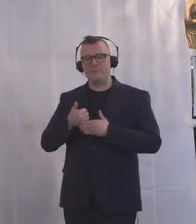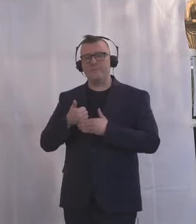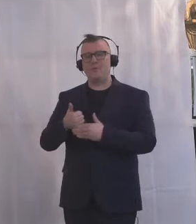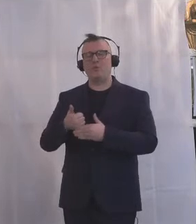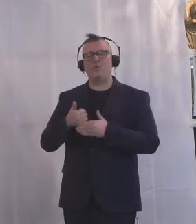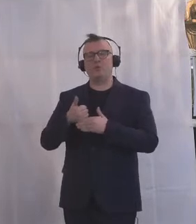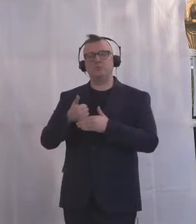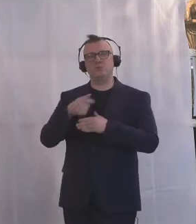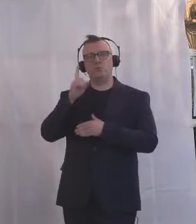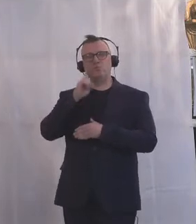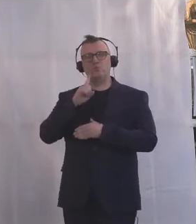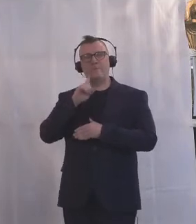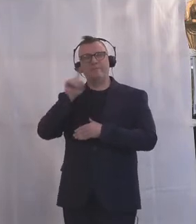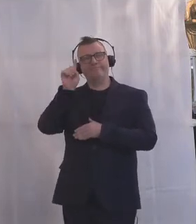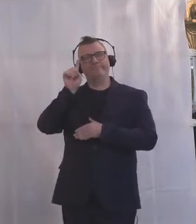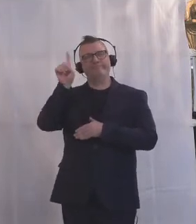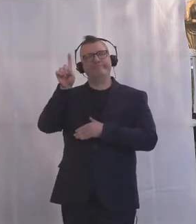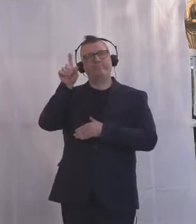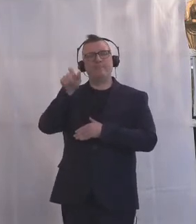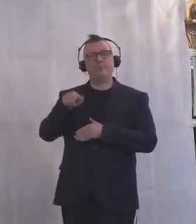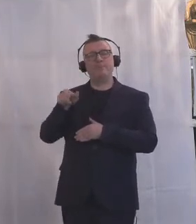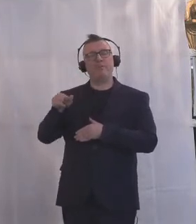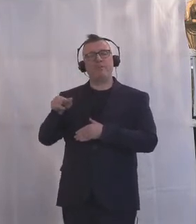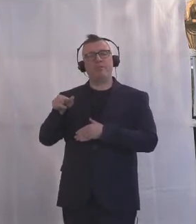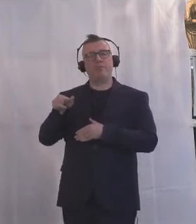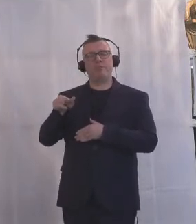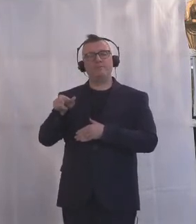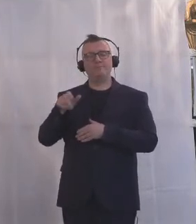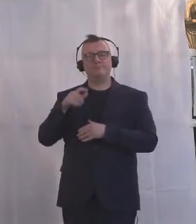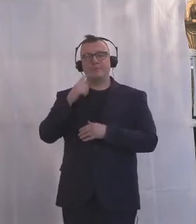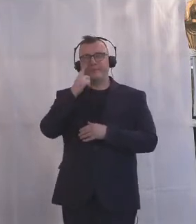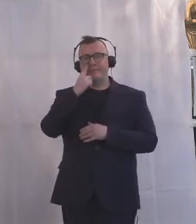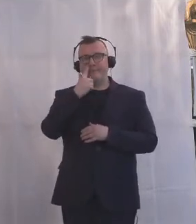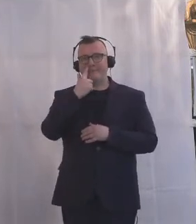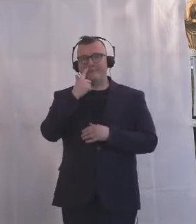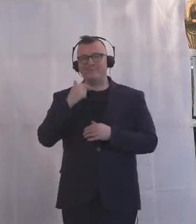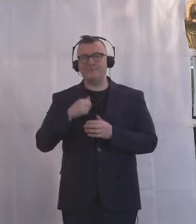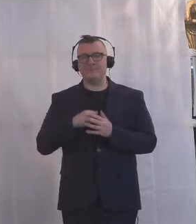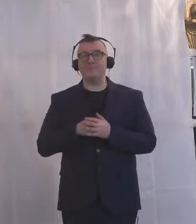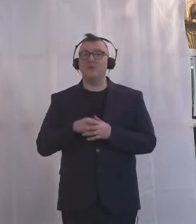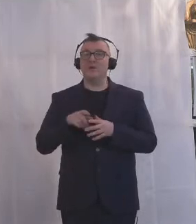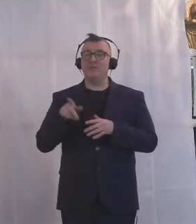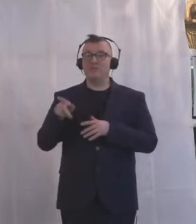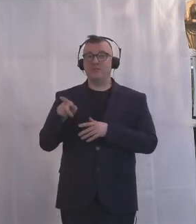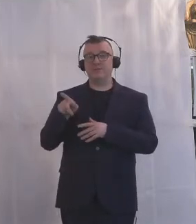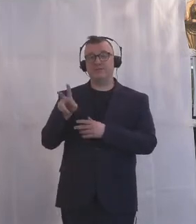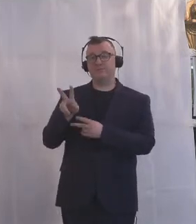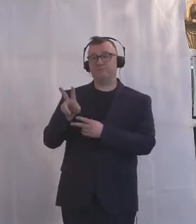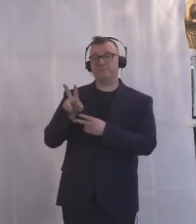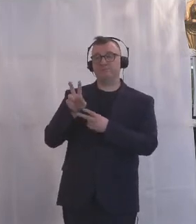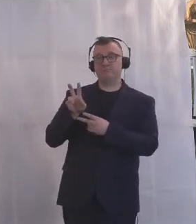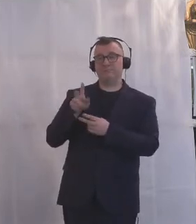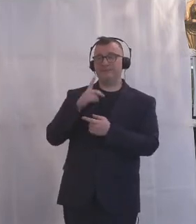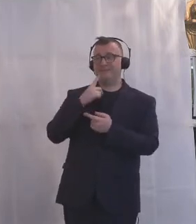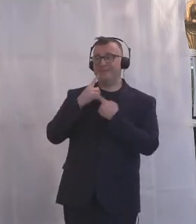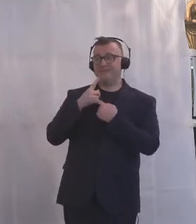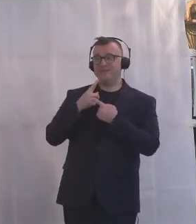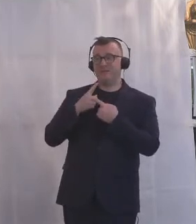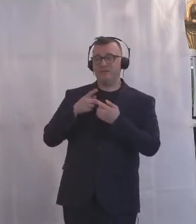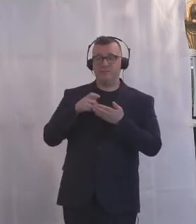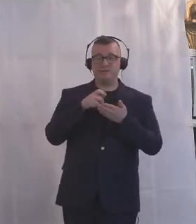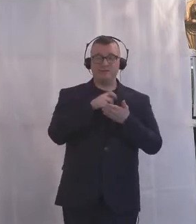senior person who's very visible, who supports it all, and the data that comes out of that the